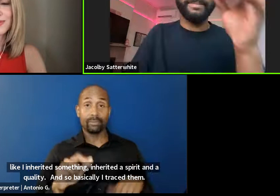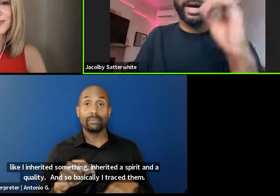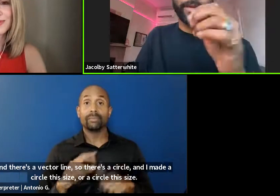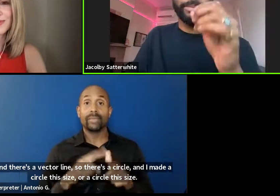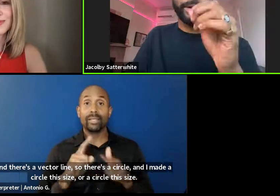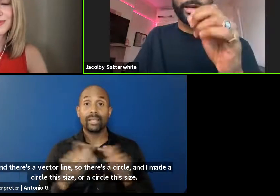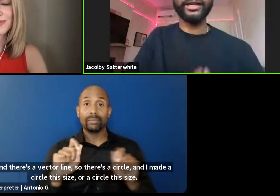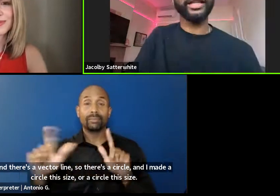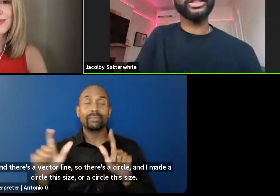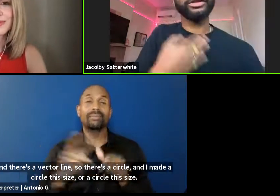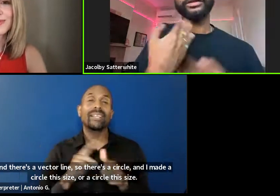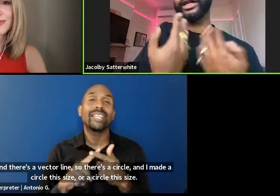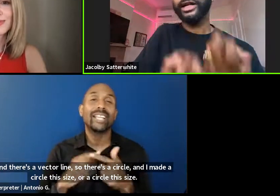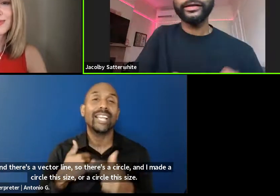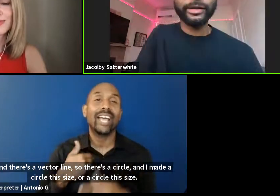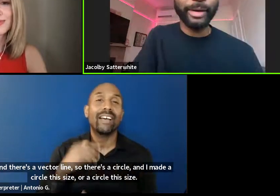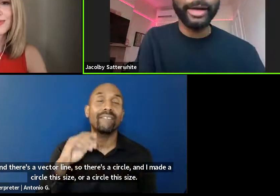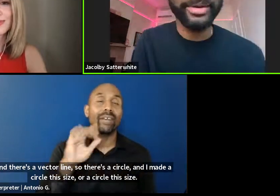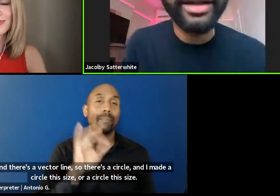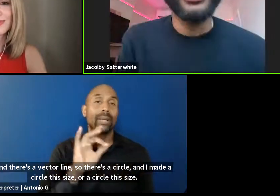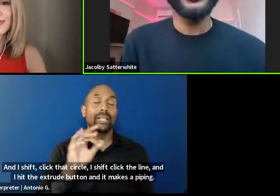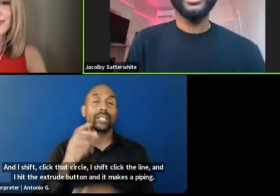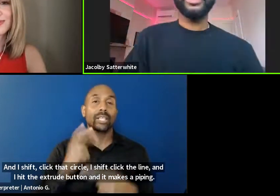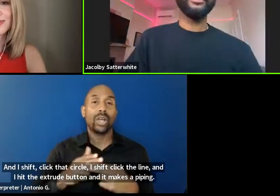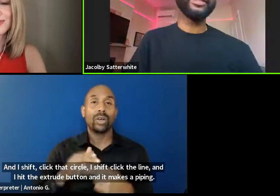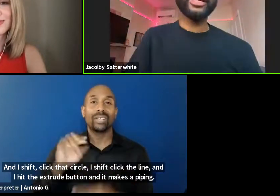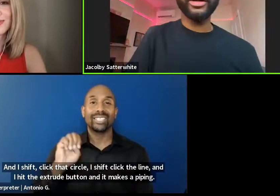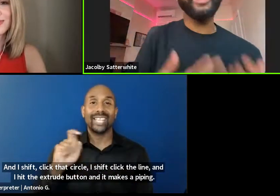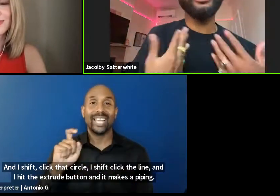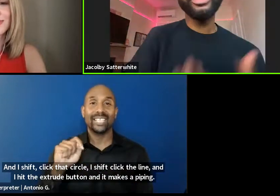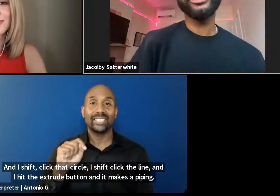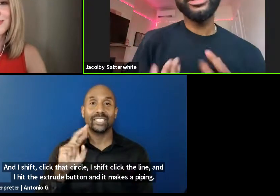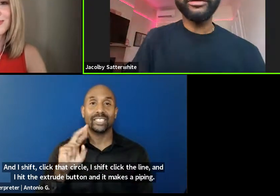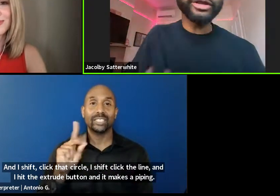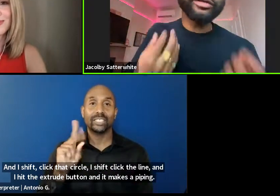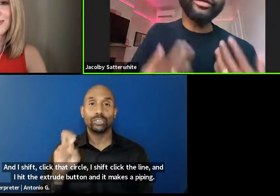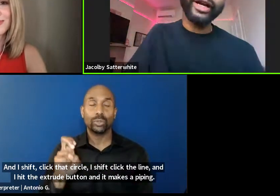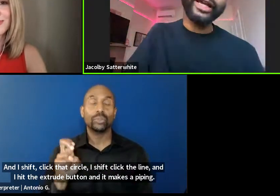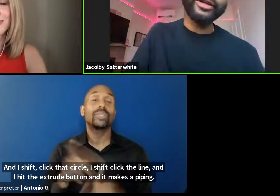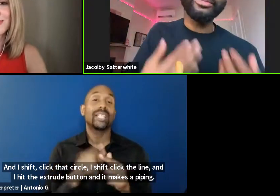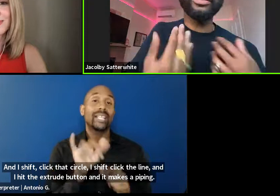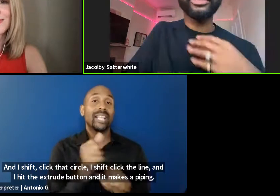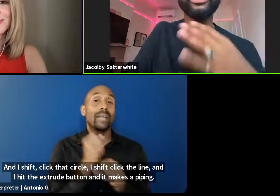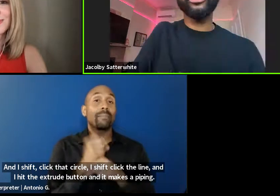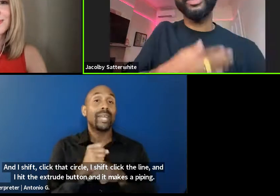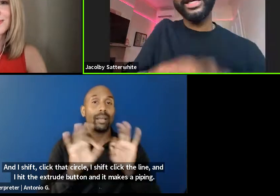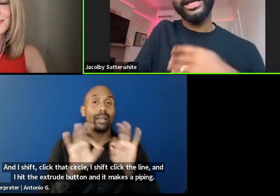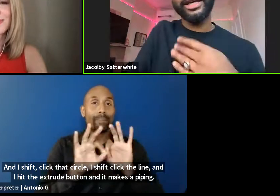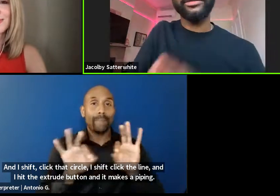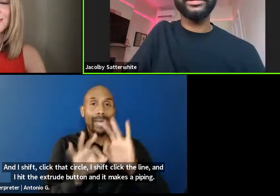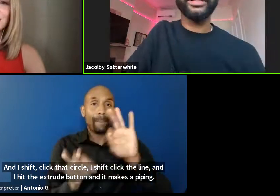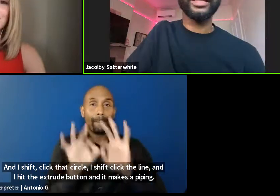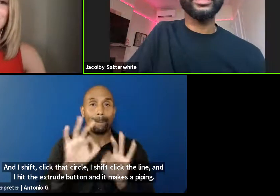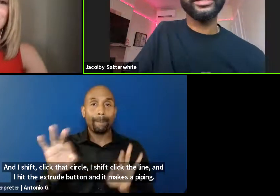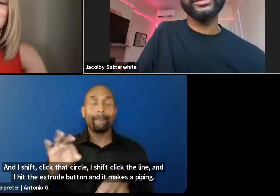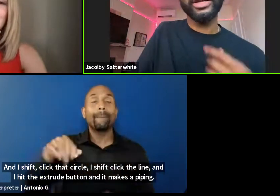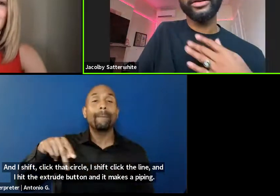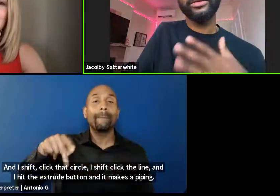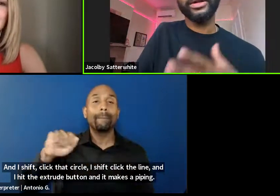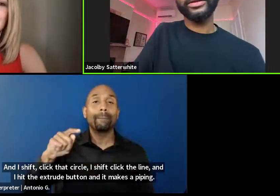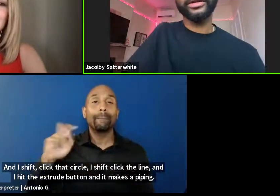and it makes a piping. And then I choose the color of the piping and then be like a muted neutral gray, a muted neutral pink, or